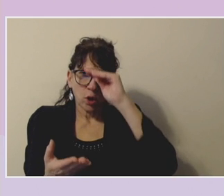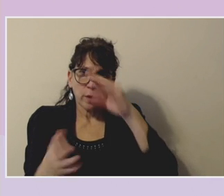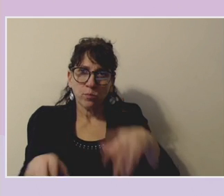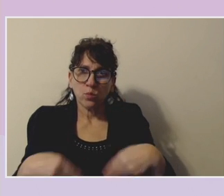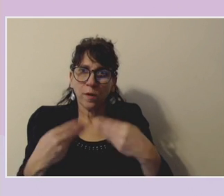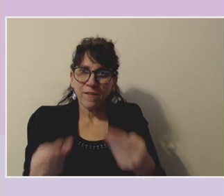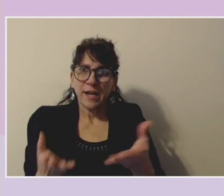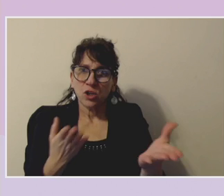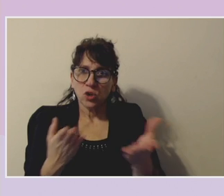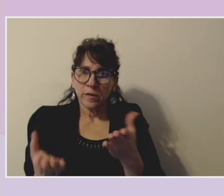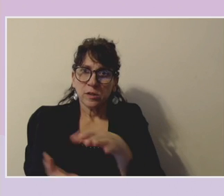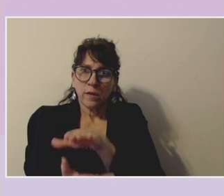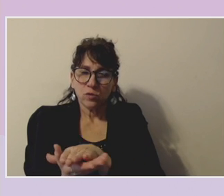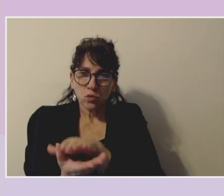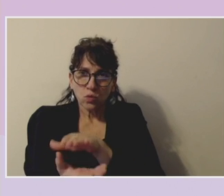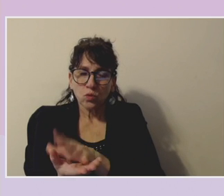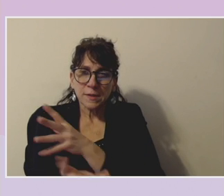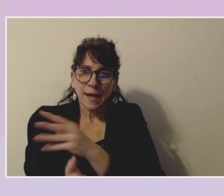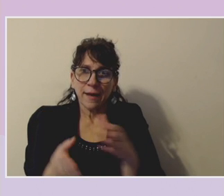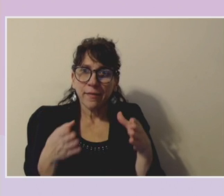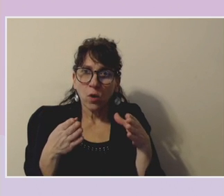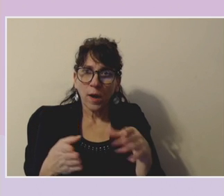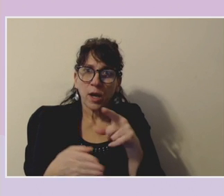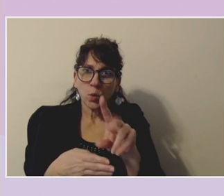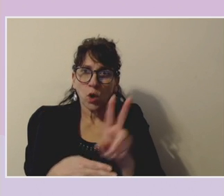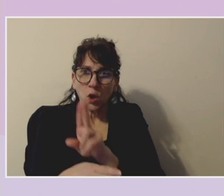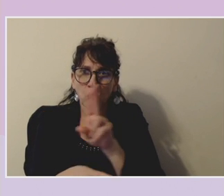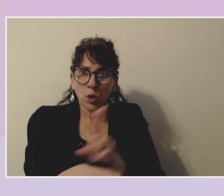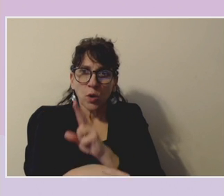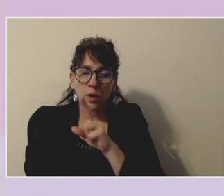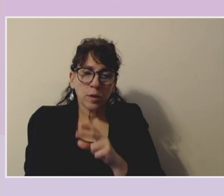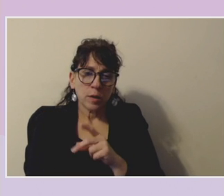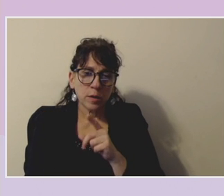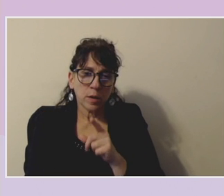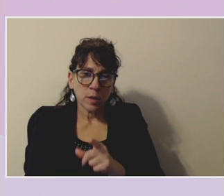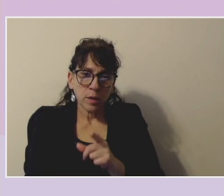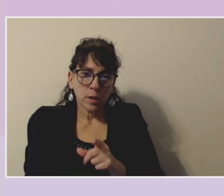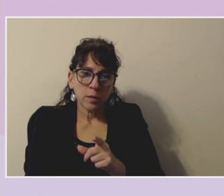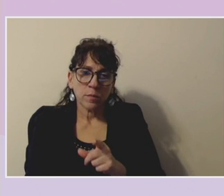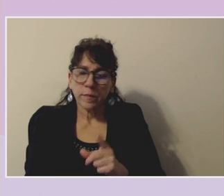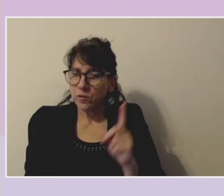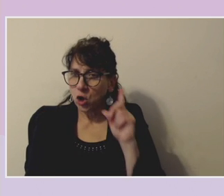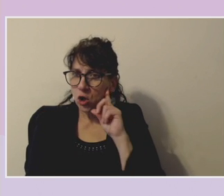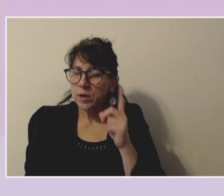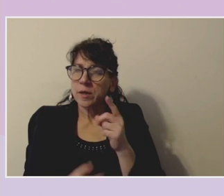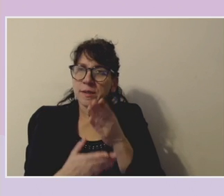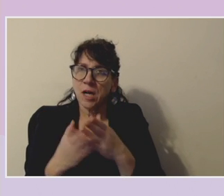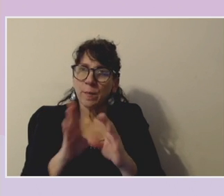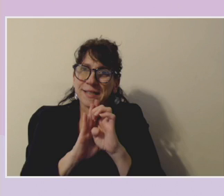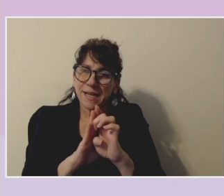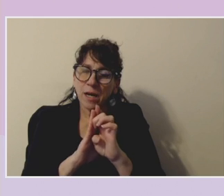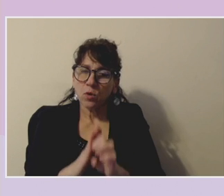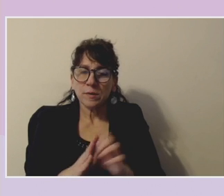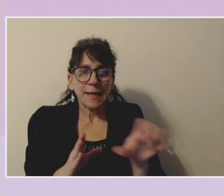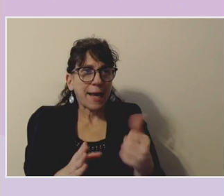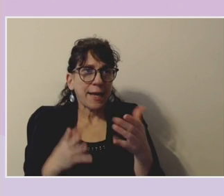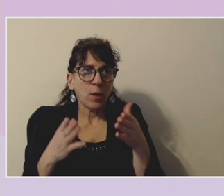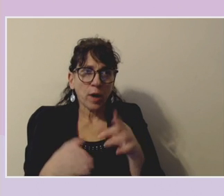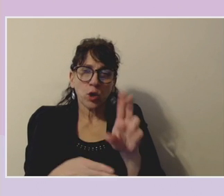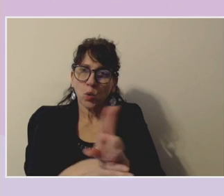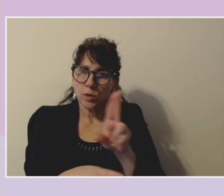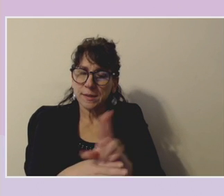in schools and the way that you're using, we've heard some examples, but any additional ways that you're using